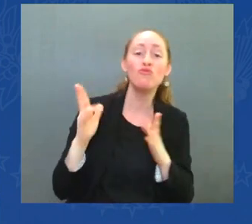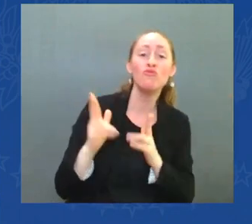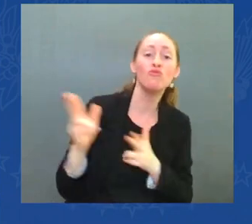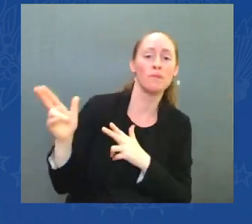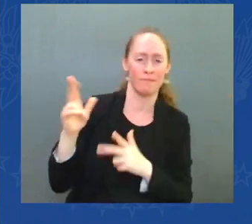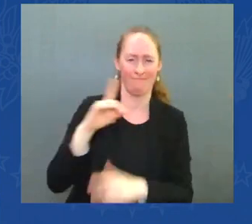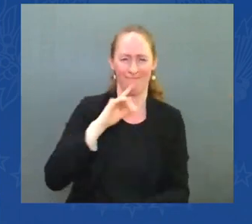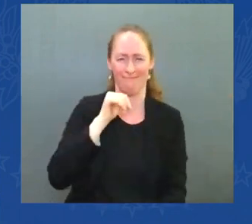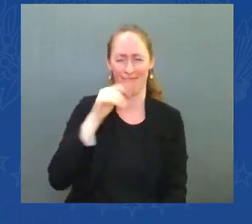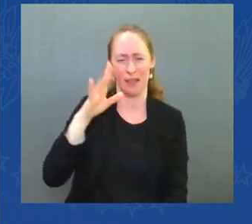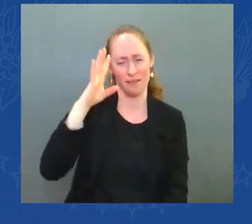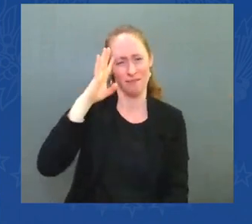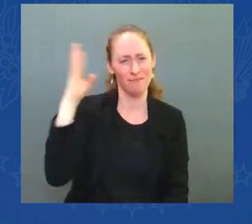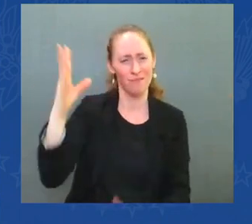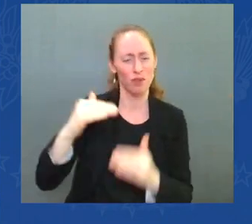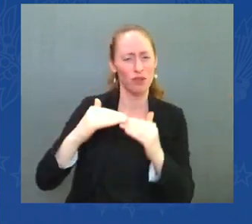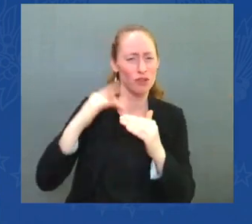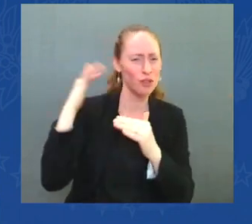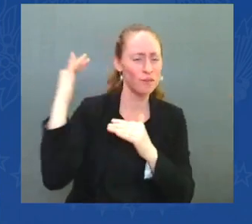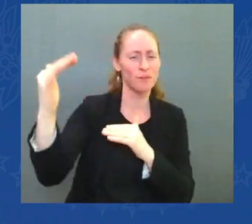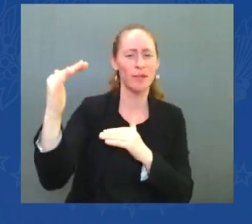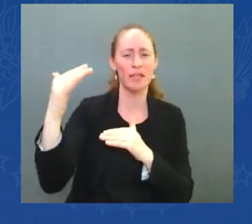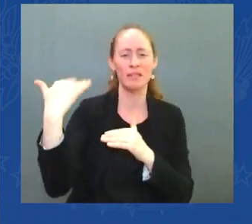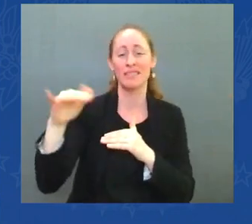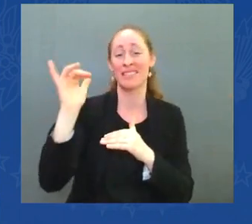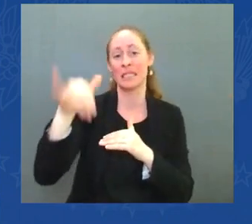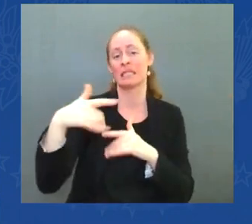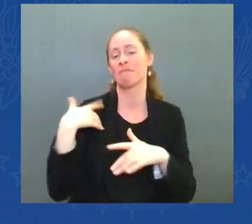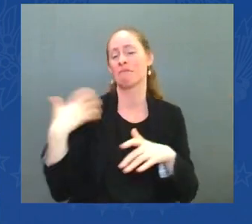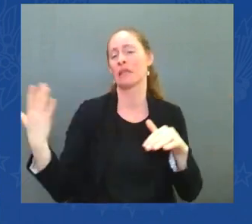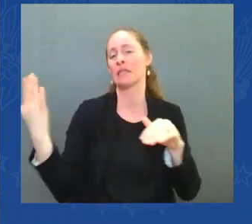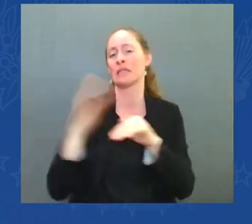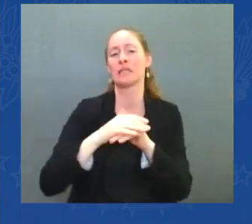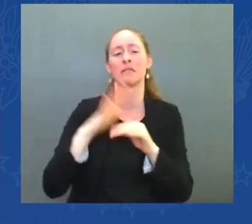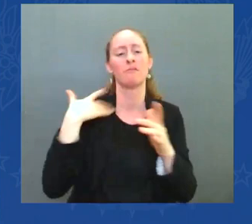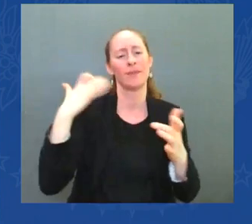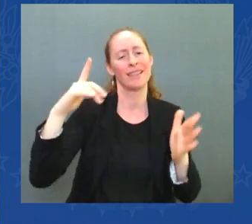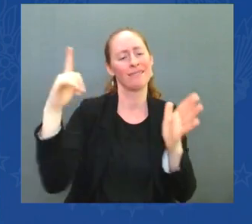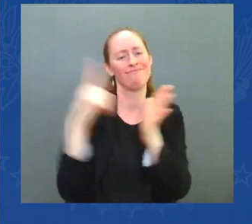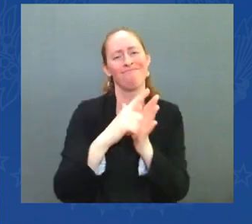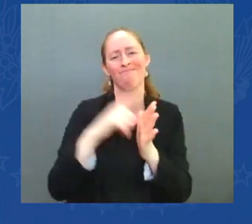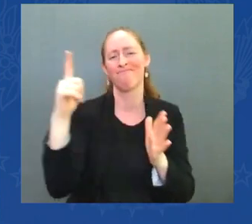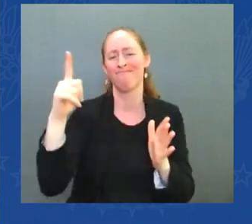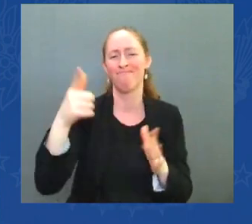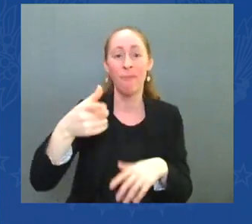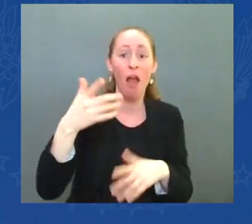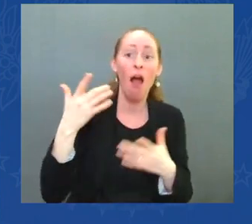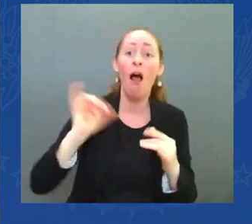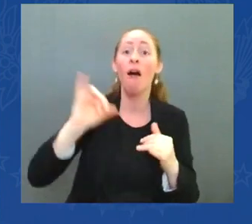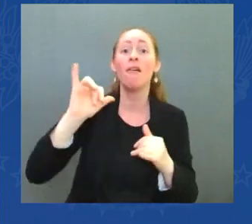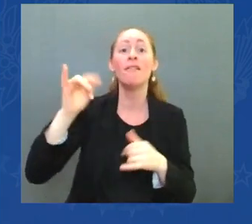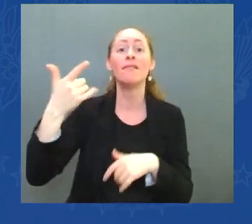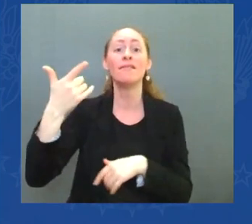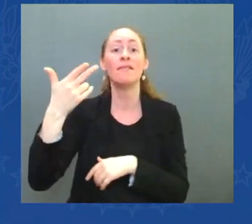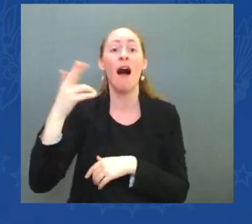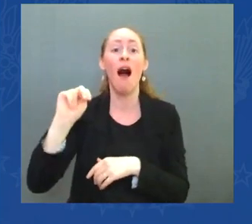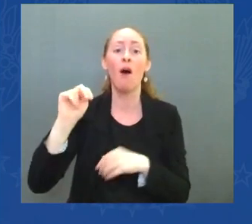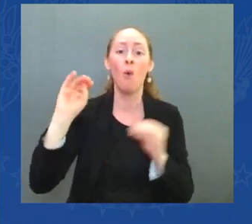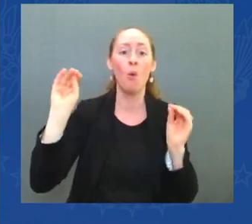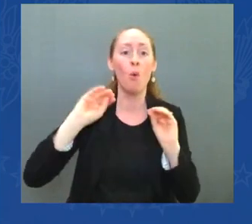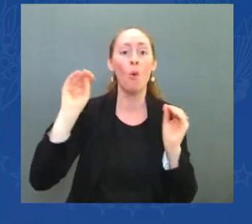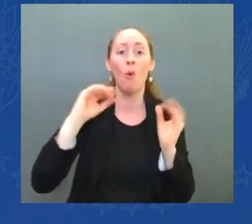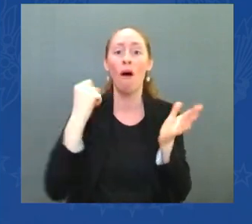unserialized guns. Eliminate gun manufacturers' immunity from liability. They're the only outfit. They're the only outfit in the